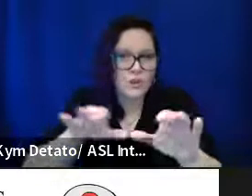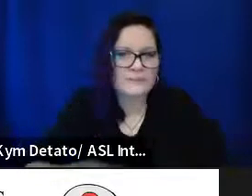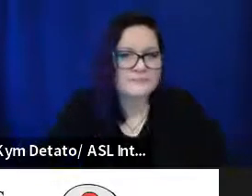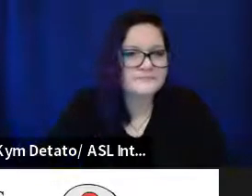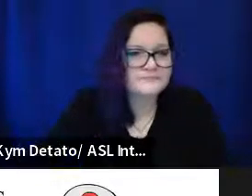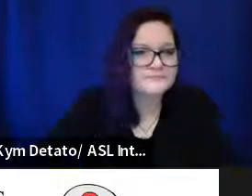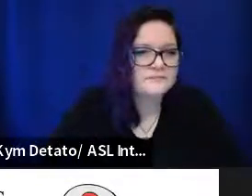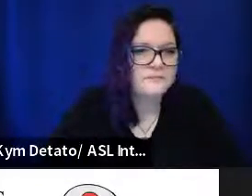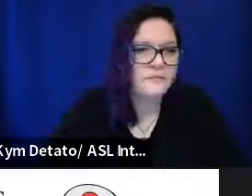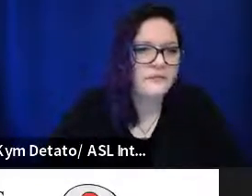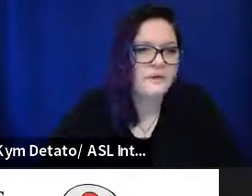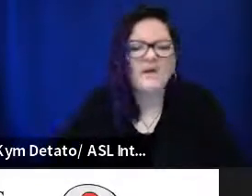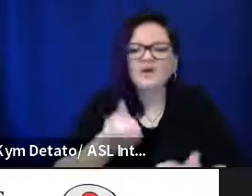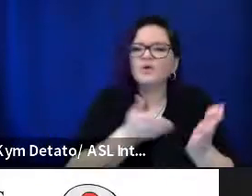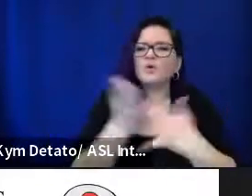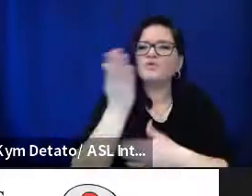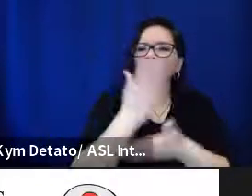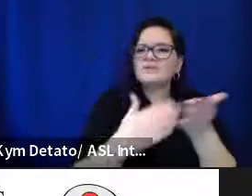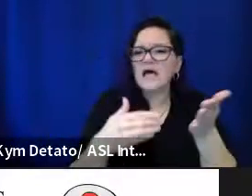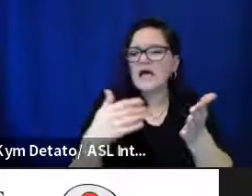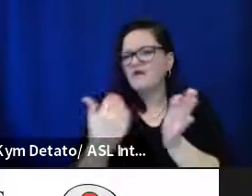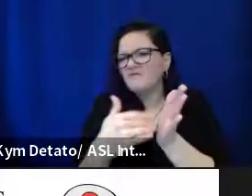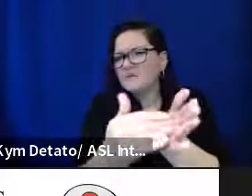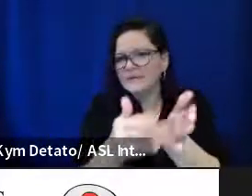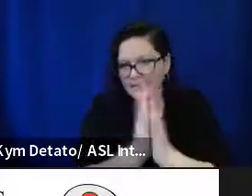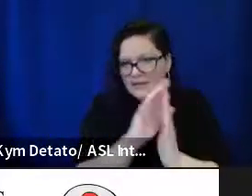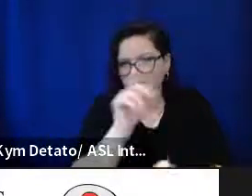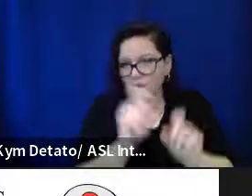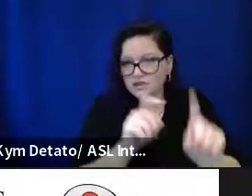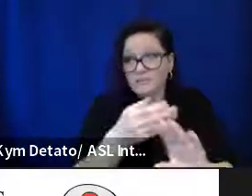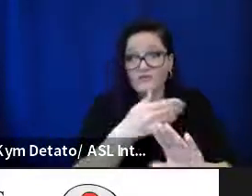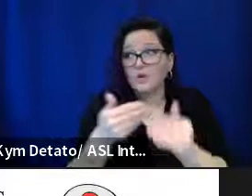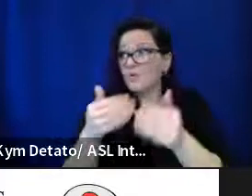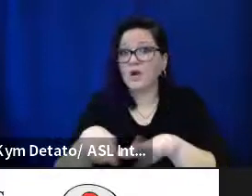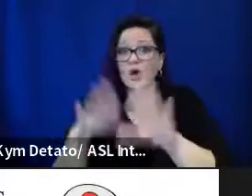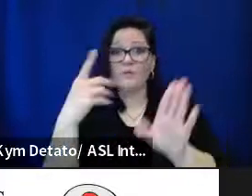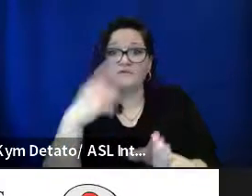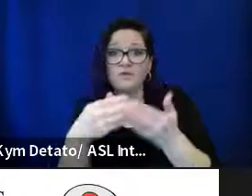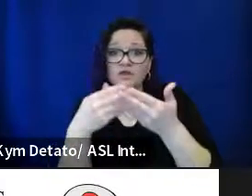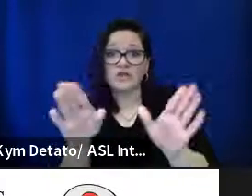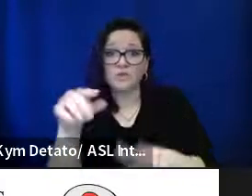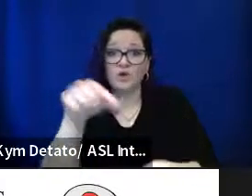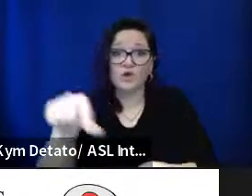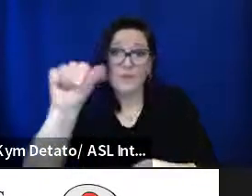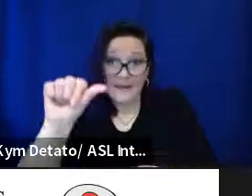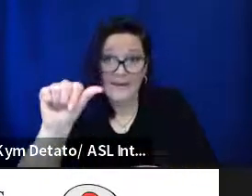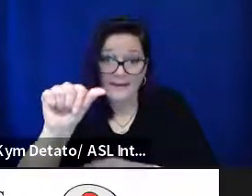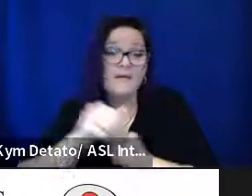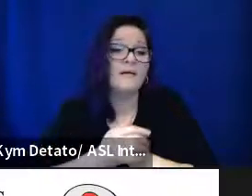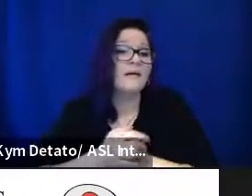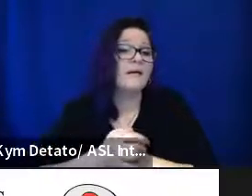So just to go through a couple frequently asked questions before we open it up for a general Q&A.